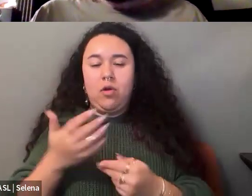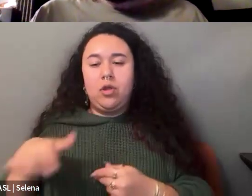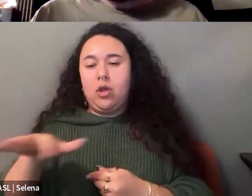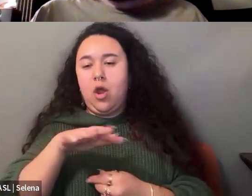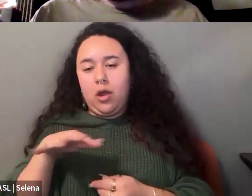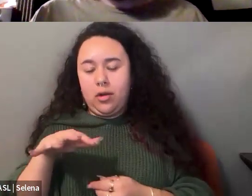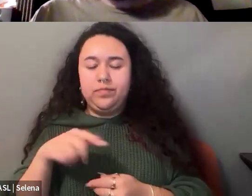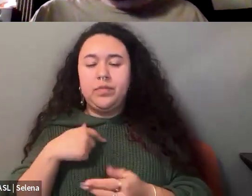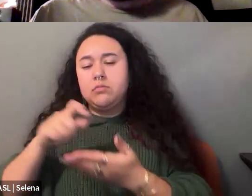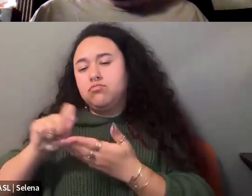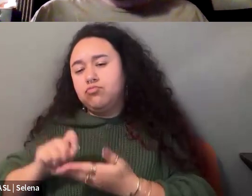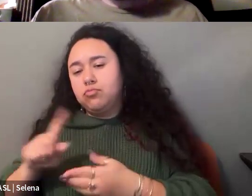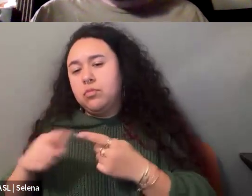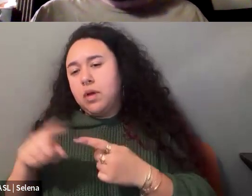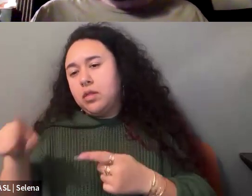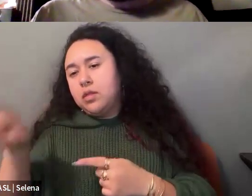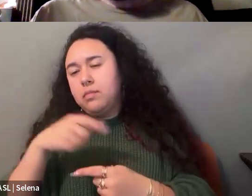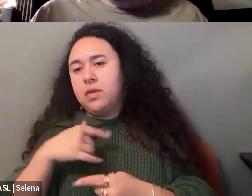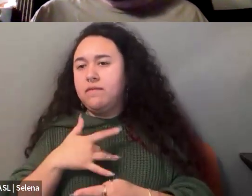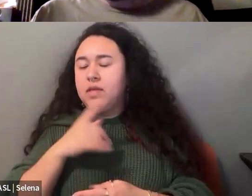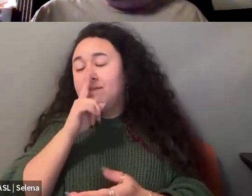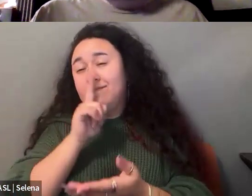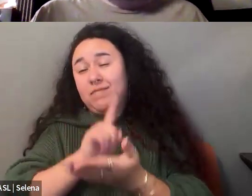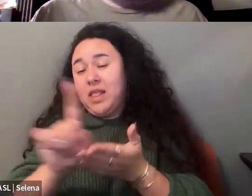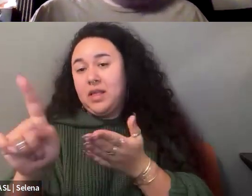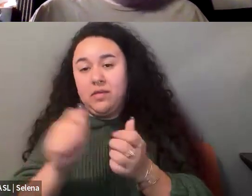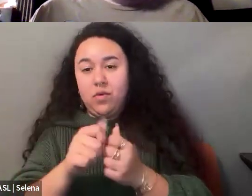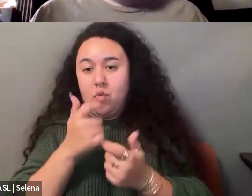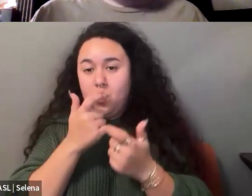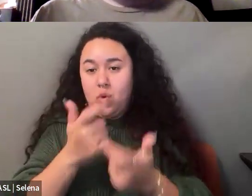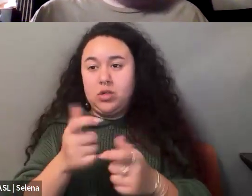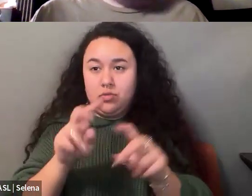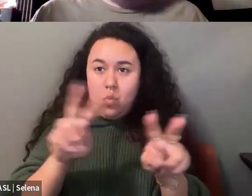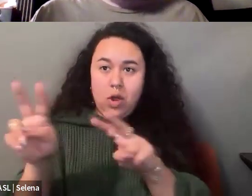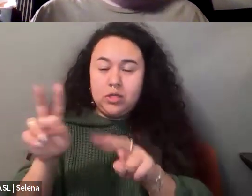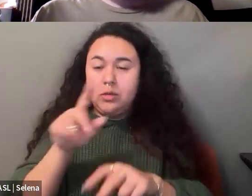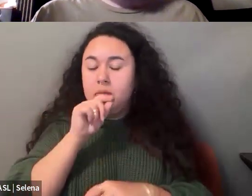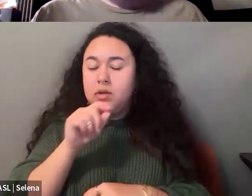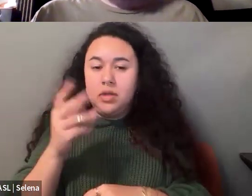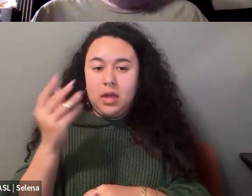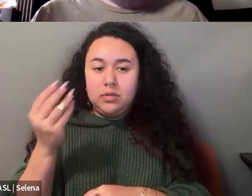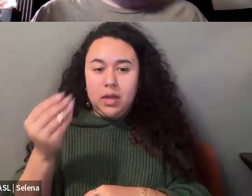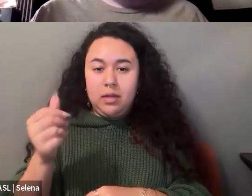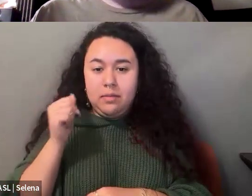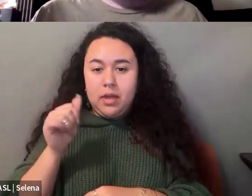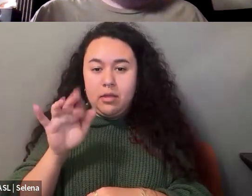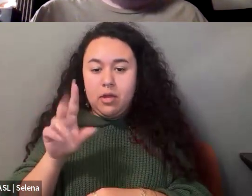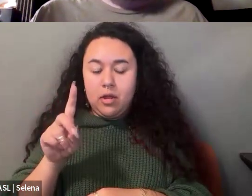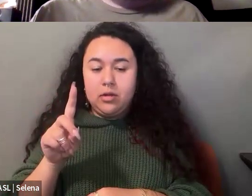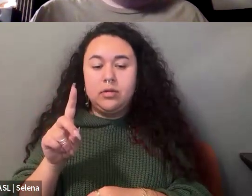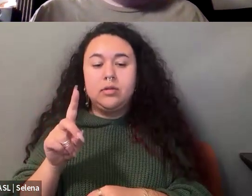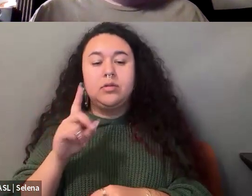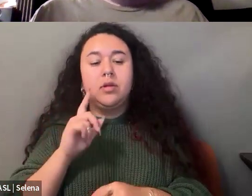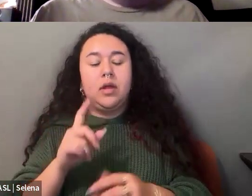of journal a bit about the birds and really fell in love with birds in my backyard. And then, I kind of went on a listening journey